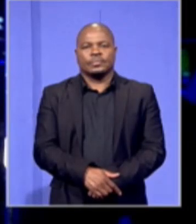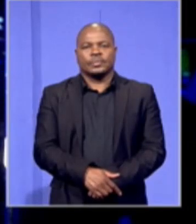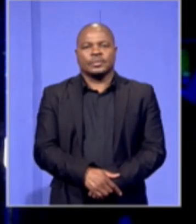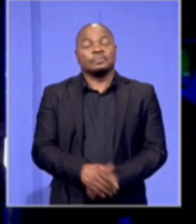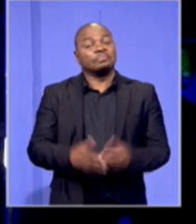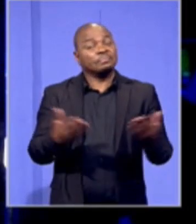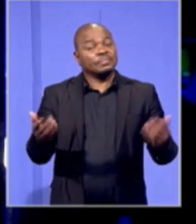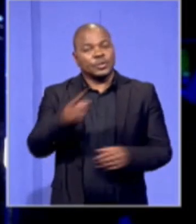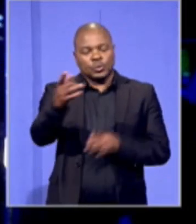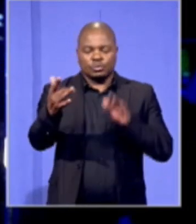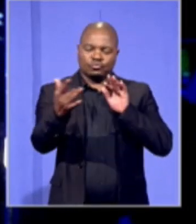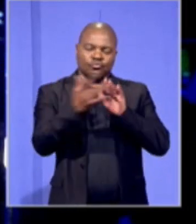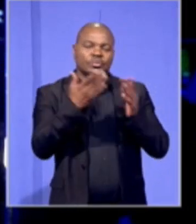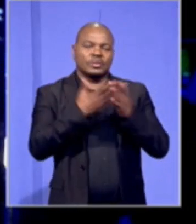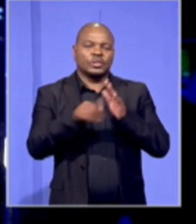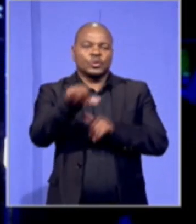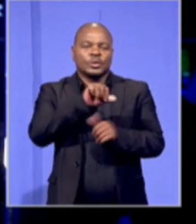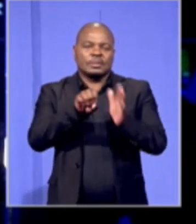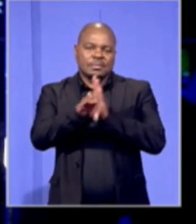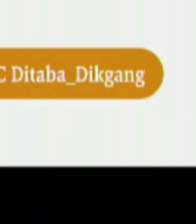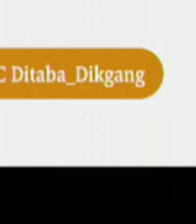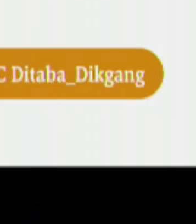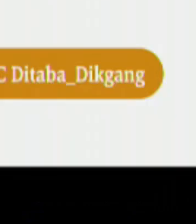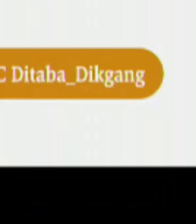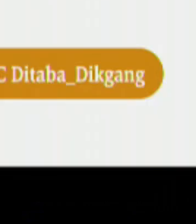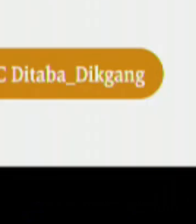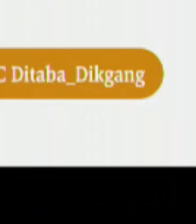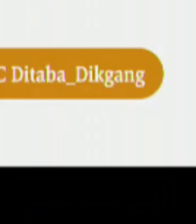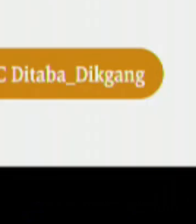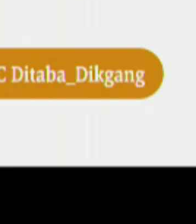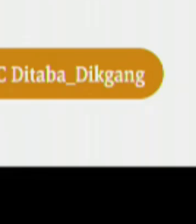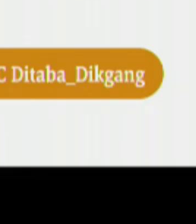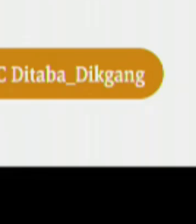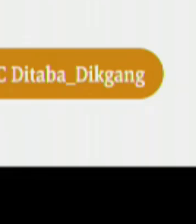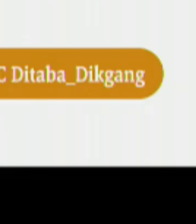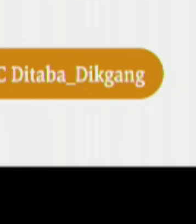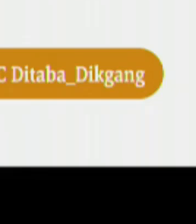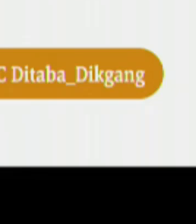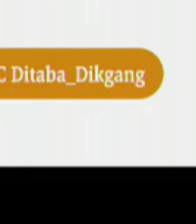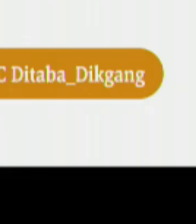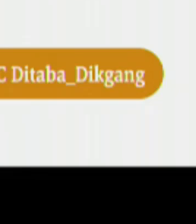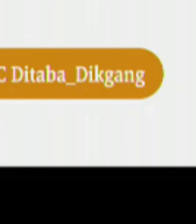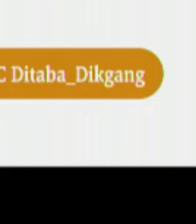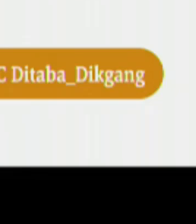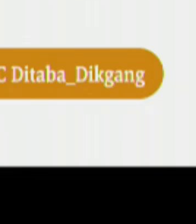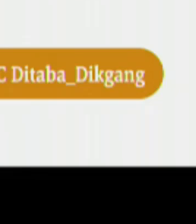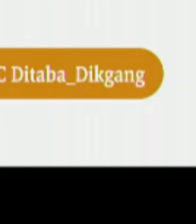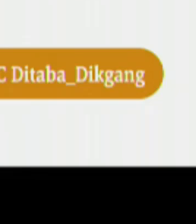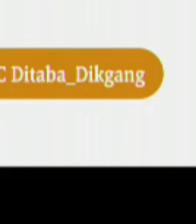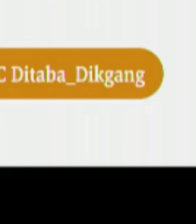Mo yo ka ikopanya le rona ho social media ka hare ya fumaneha ho Facebook ka ditaba dikgang _ X ke